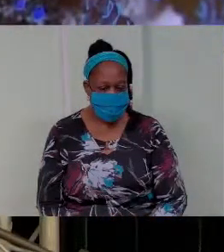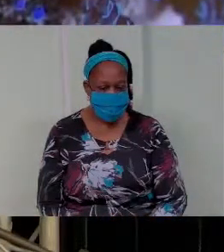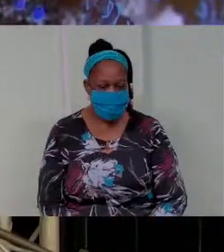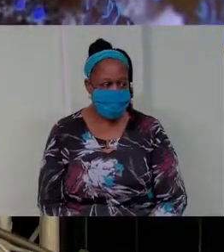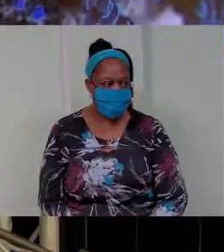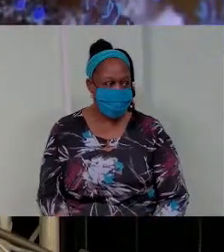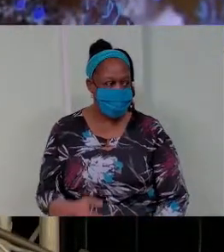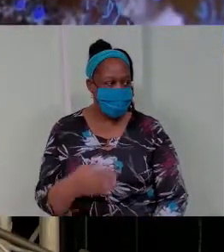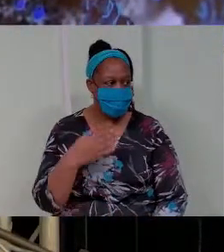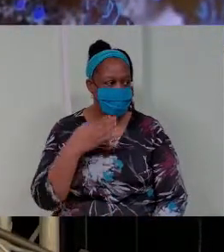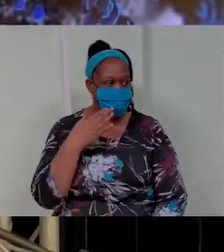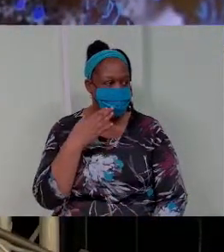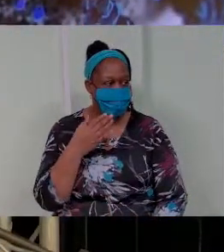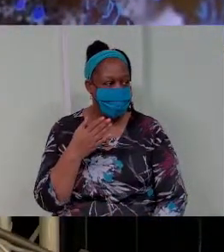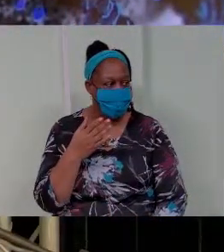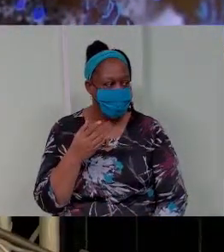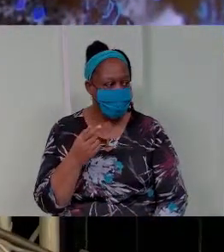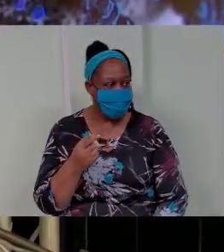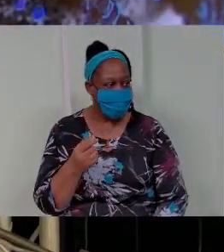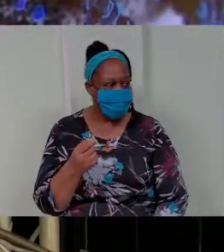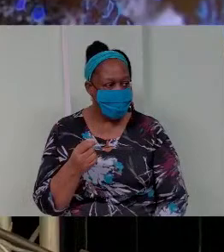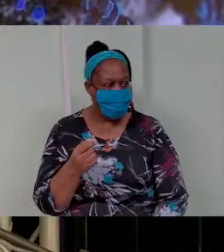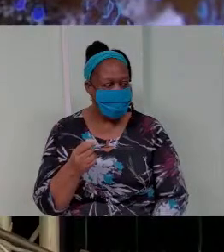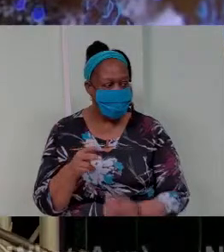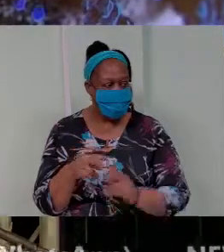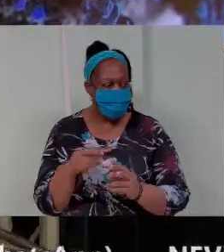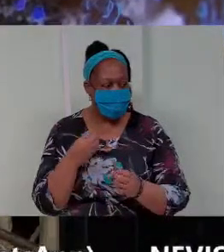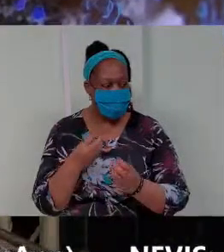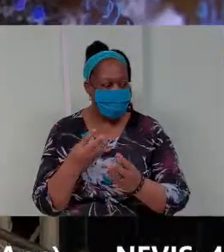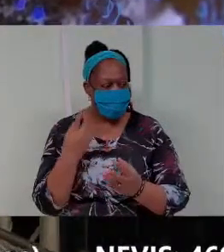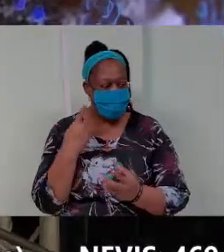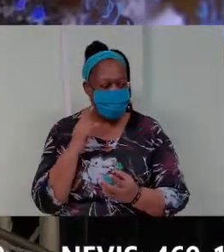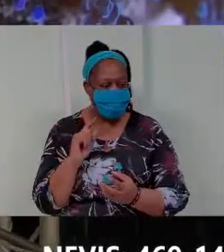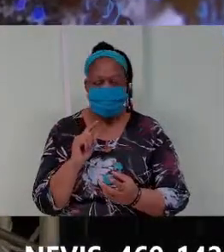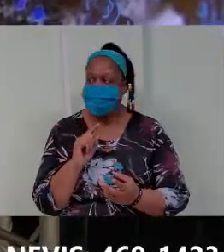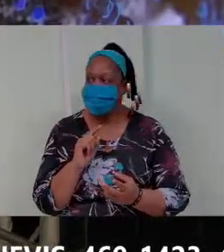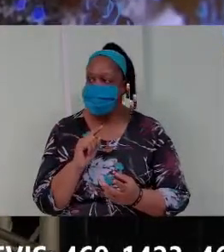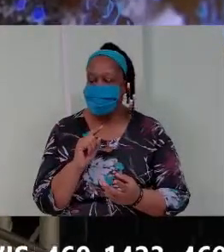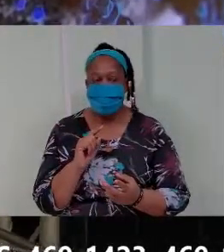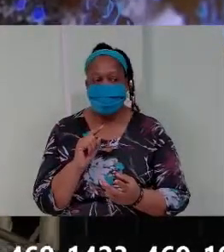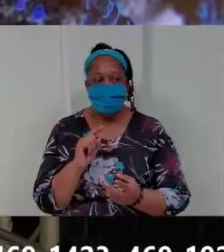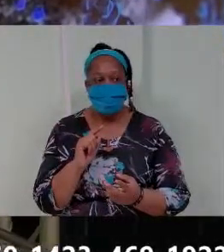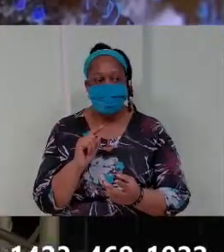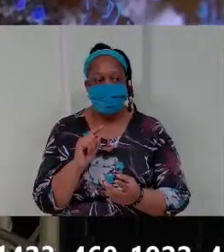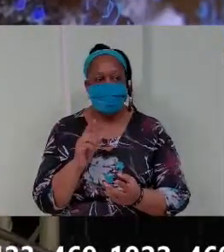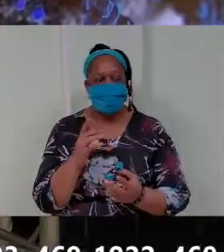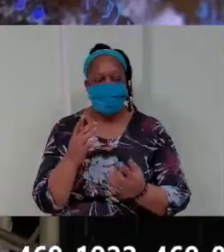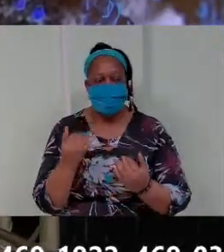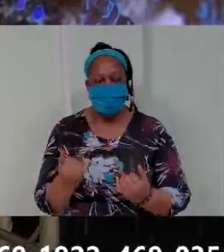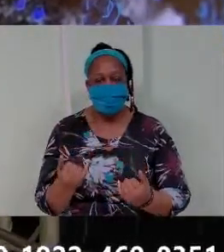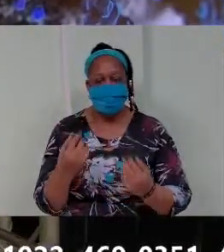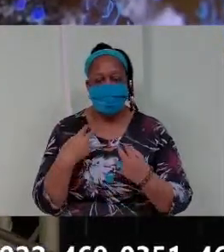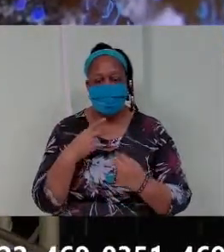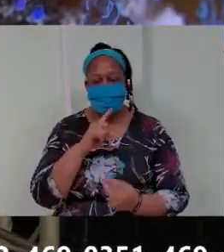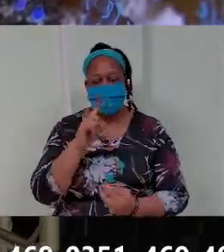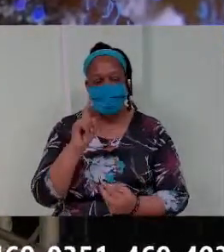Thank you very much, Mr. Samuel. We are now at the question and